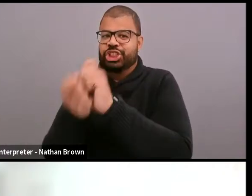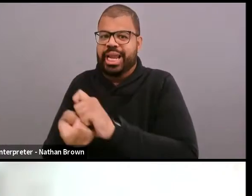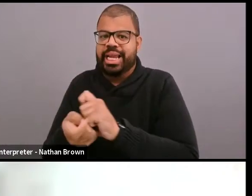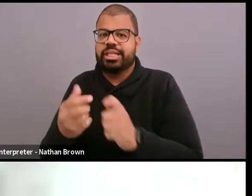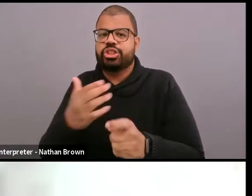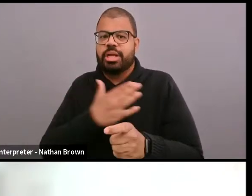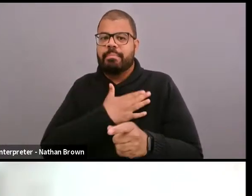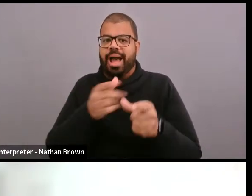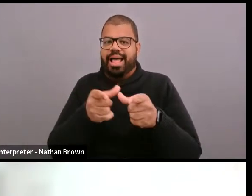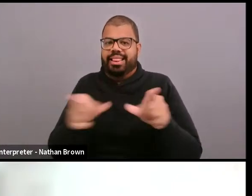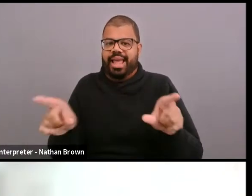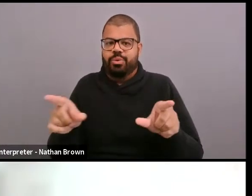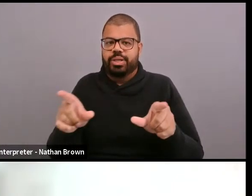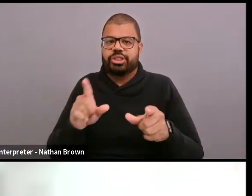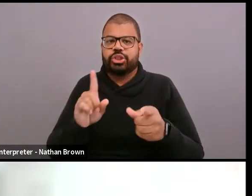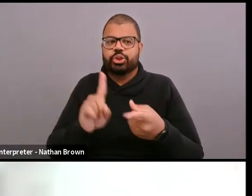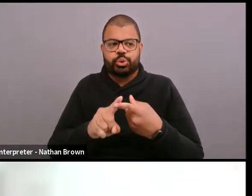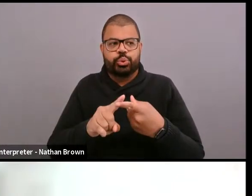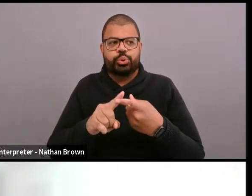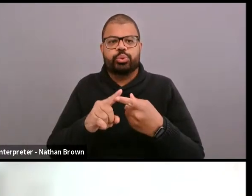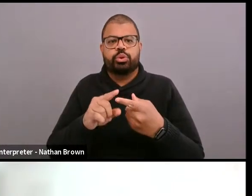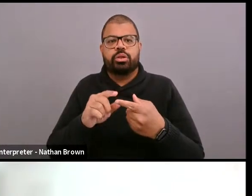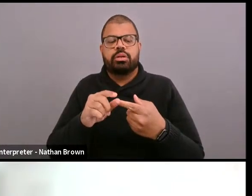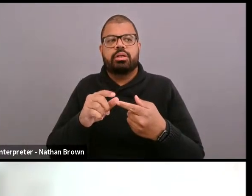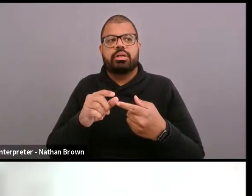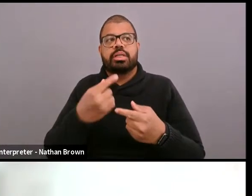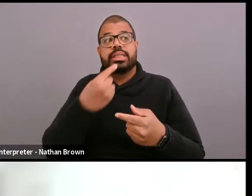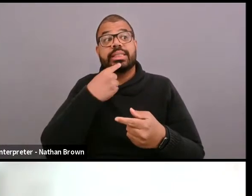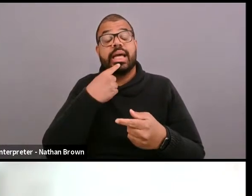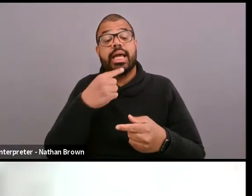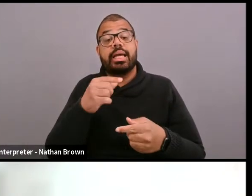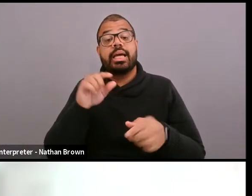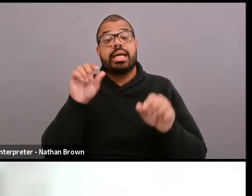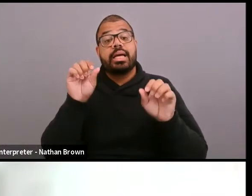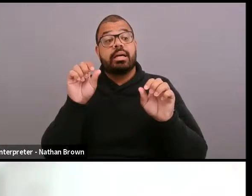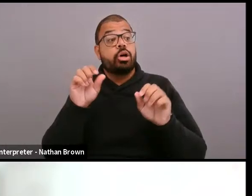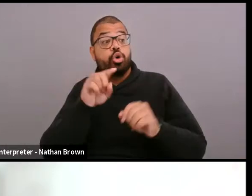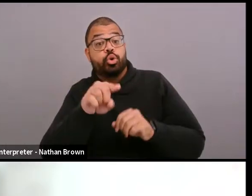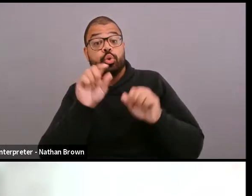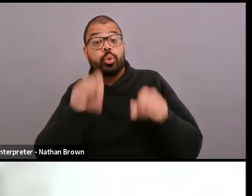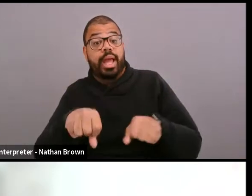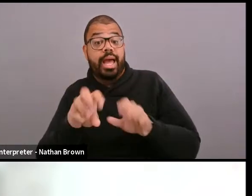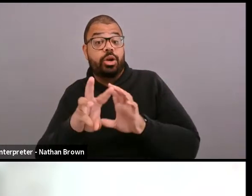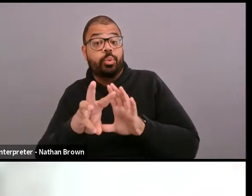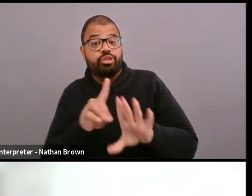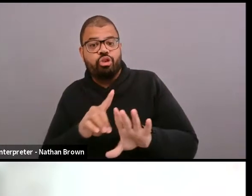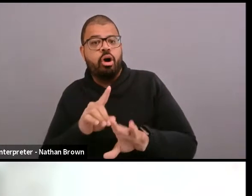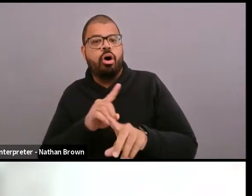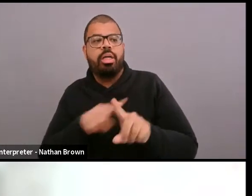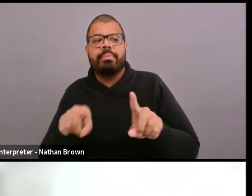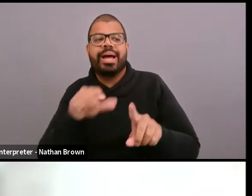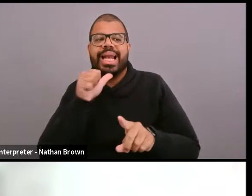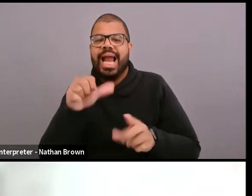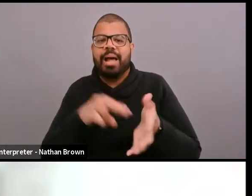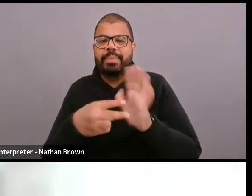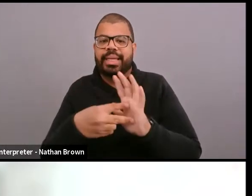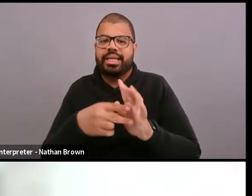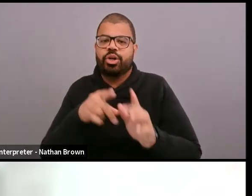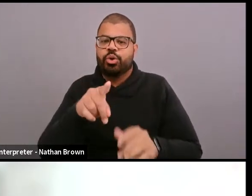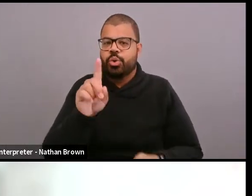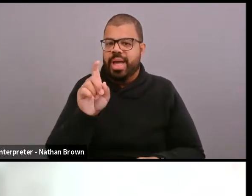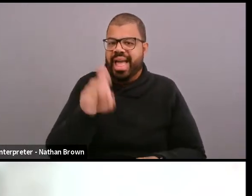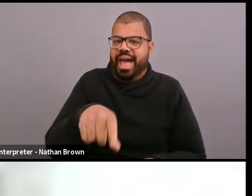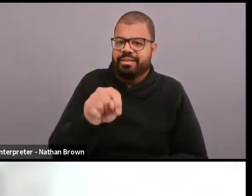have them have the confidence in saying, hey, just because you have the option to opt out now, to withdraw, doesn't mean you have to. There are